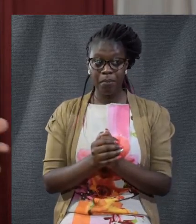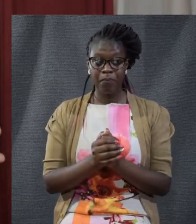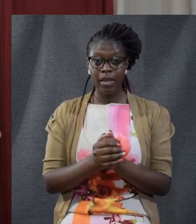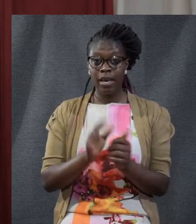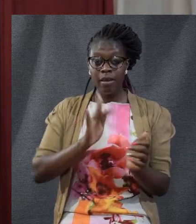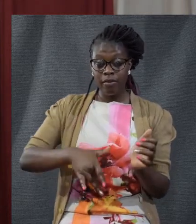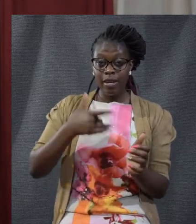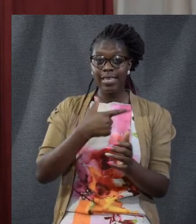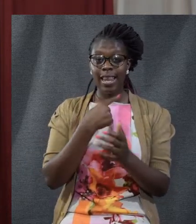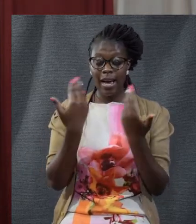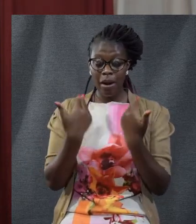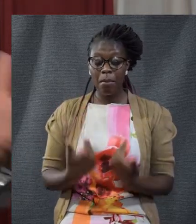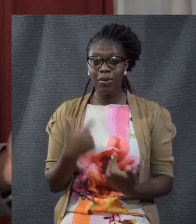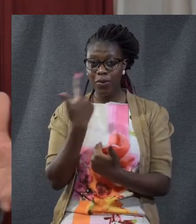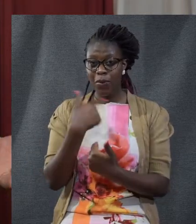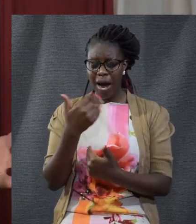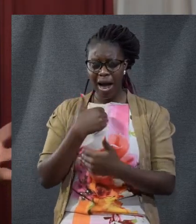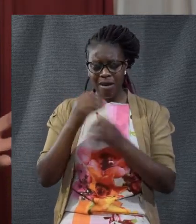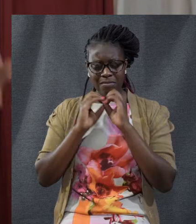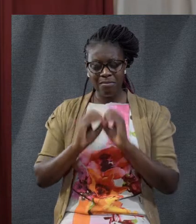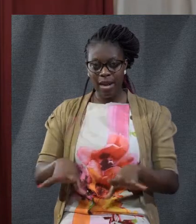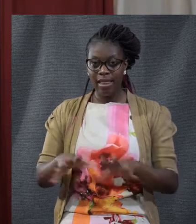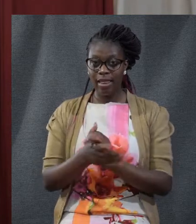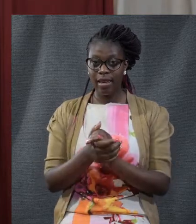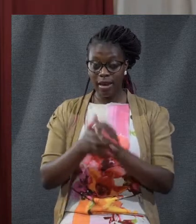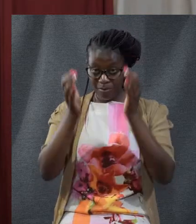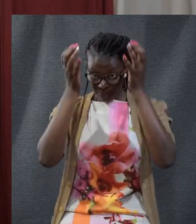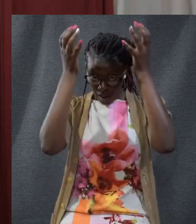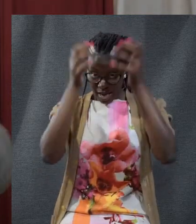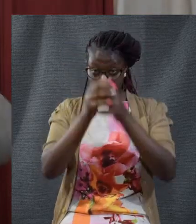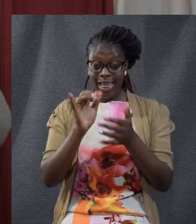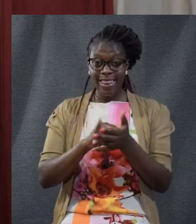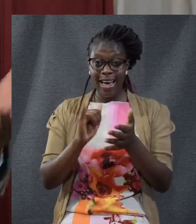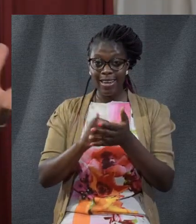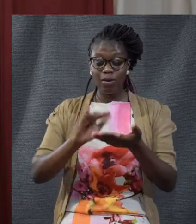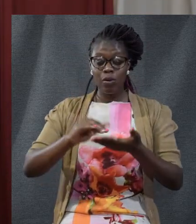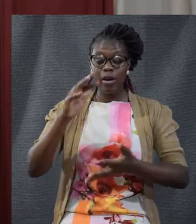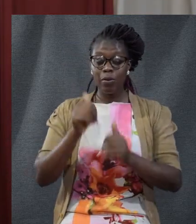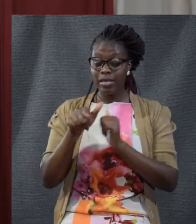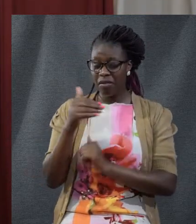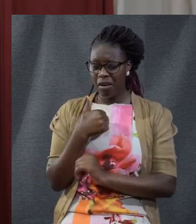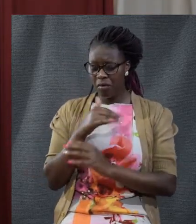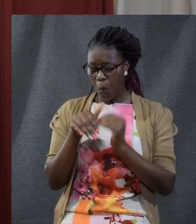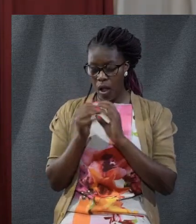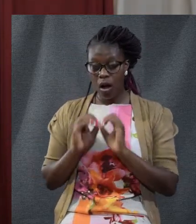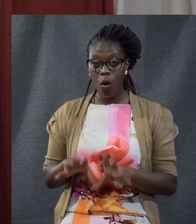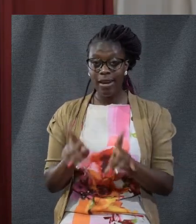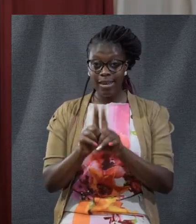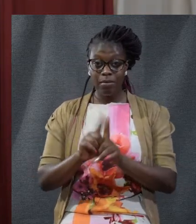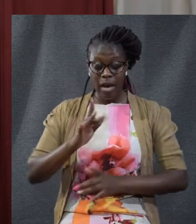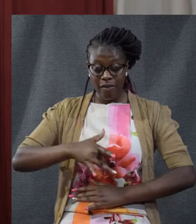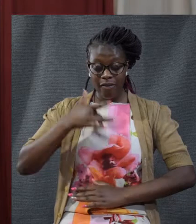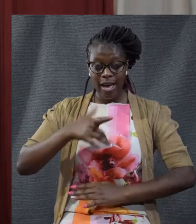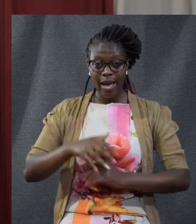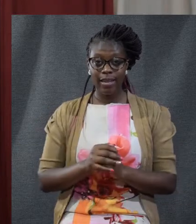longer there. He felt like someone who is stripped off even the crown that was in his head. That glory that he had was all gone. He